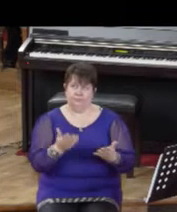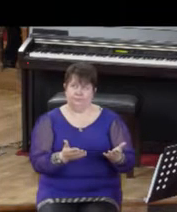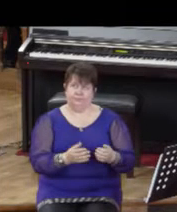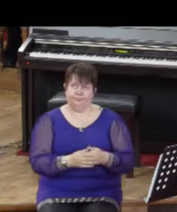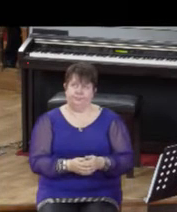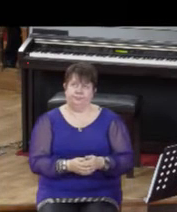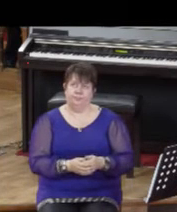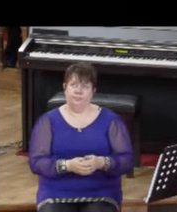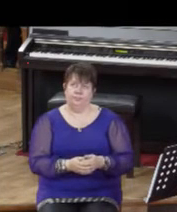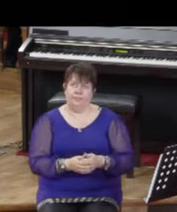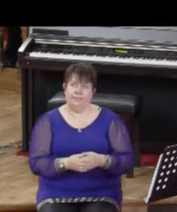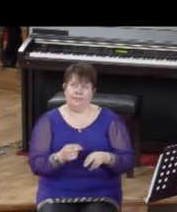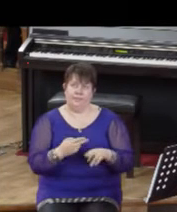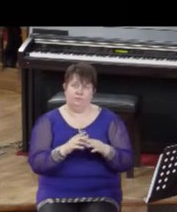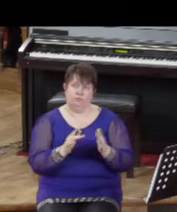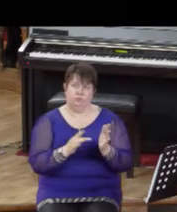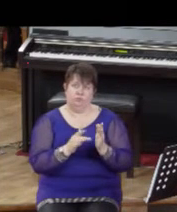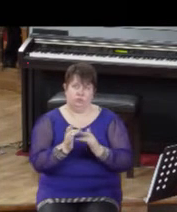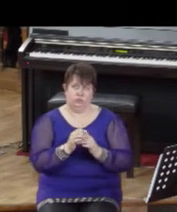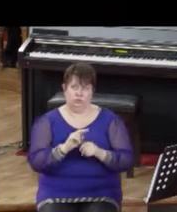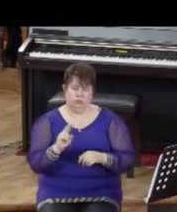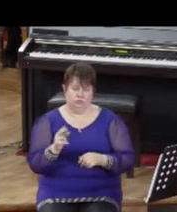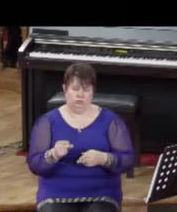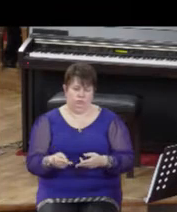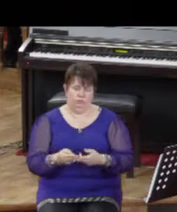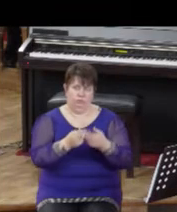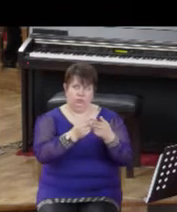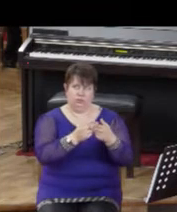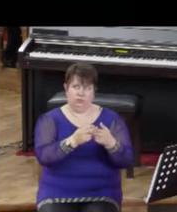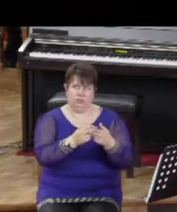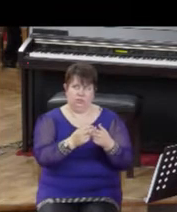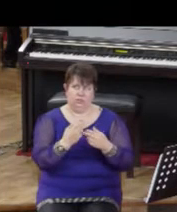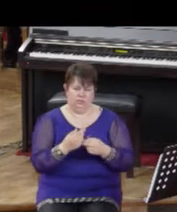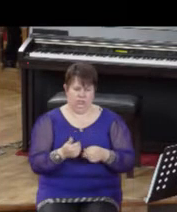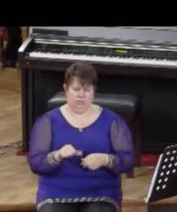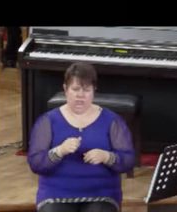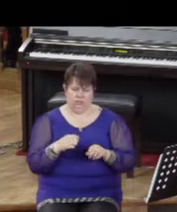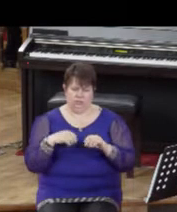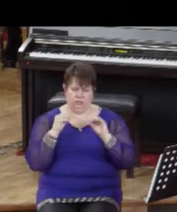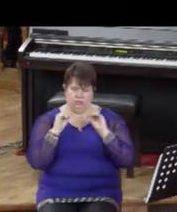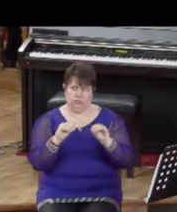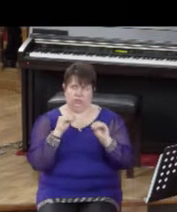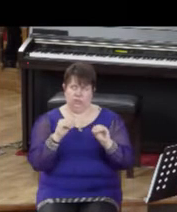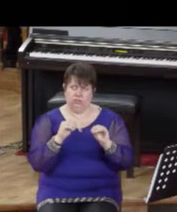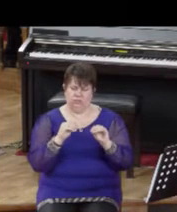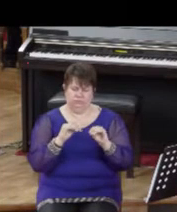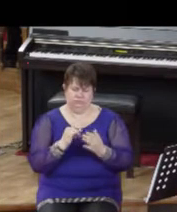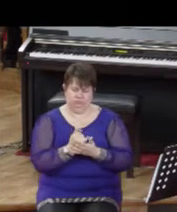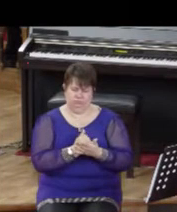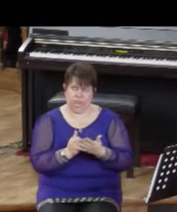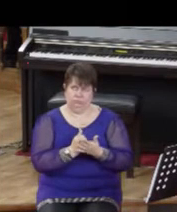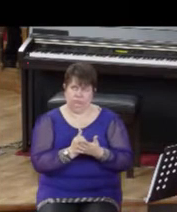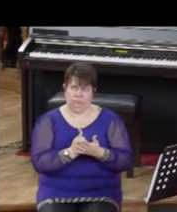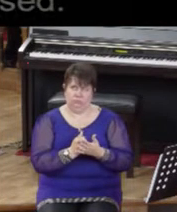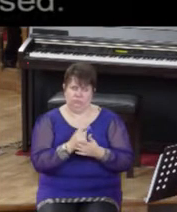if Christ has not been raised, our preaching is useless. And so is your